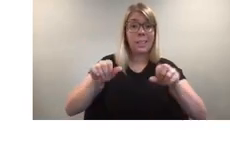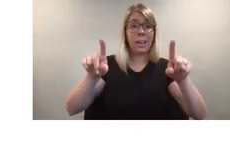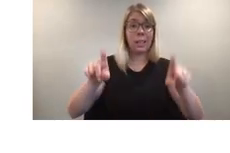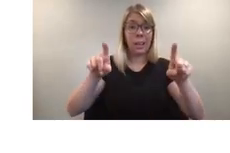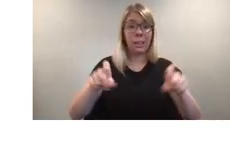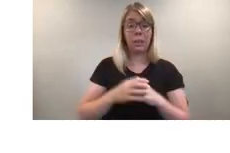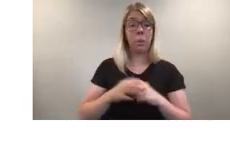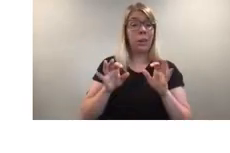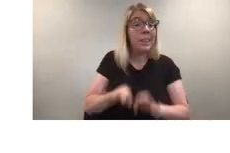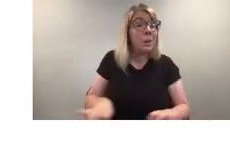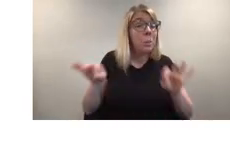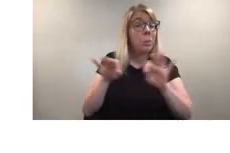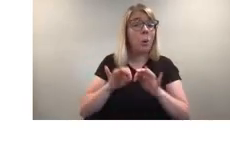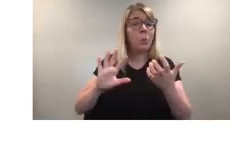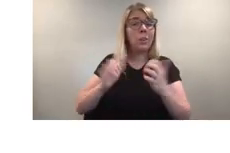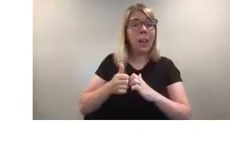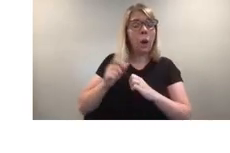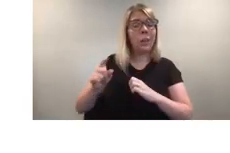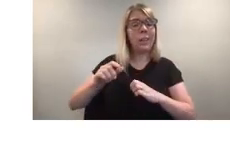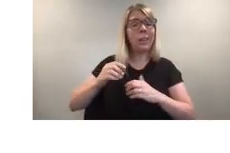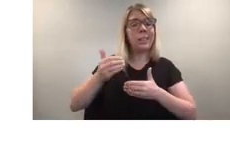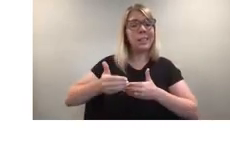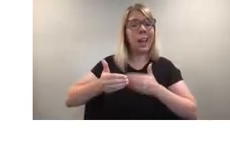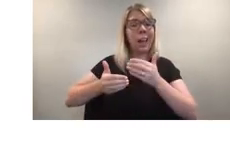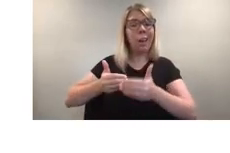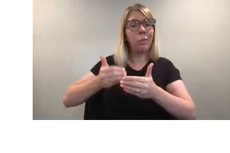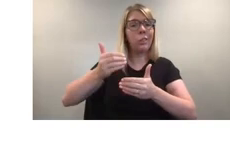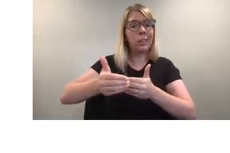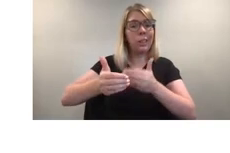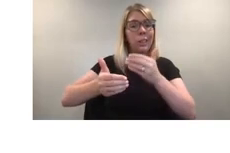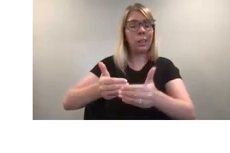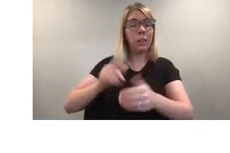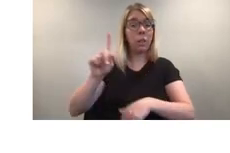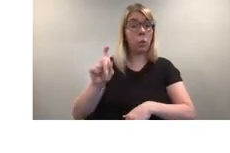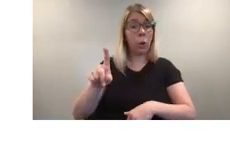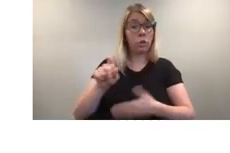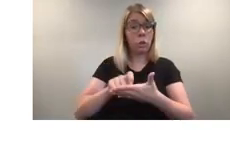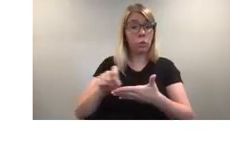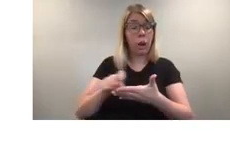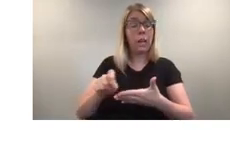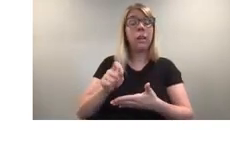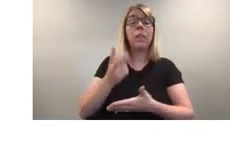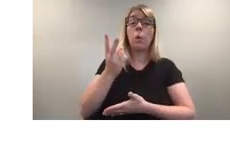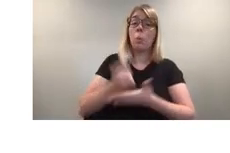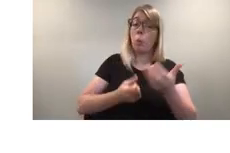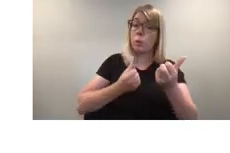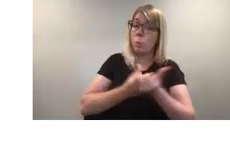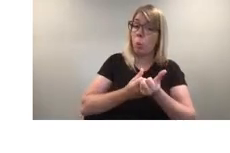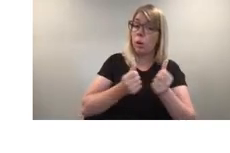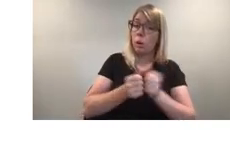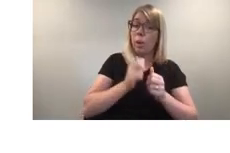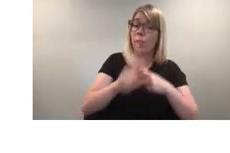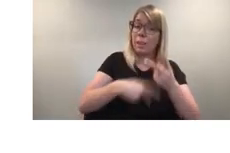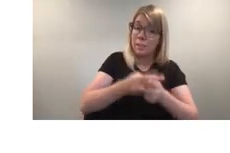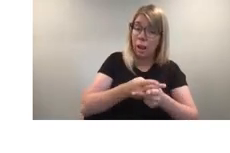he scaffolded the quiz question writing. So students were both supported with the types of questions they were writing and consistently building on